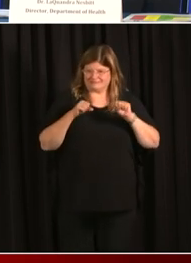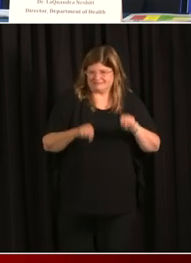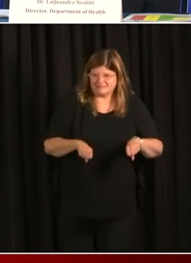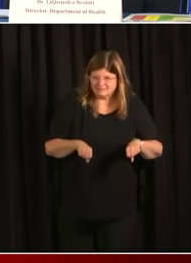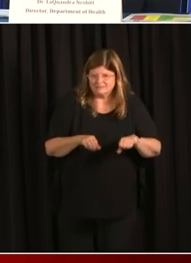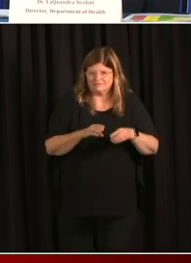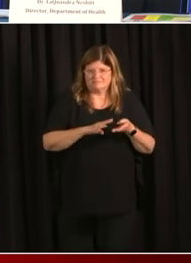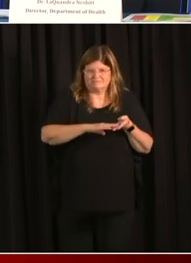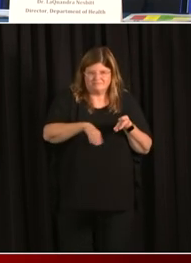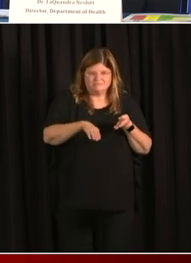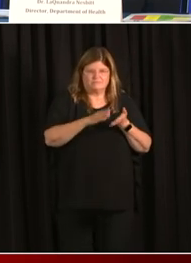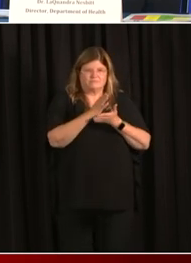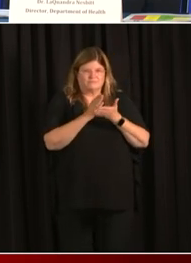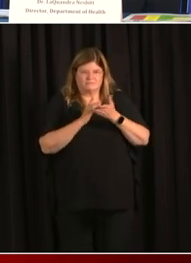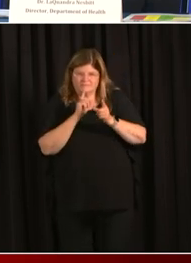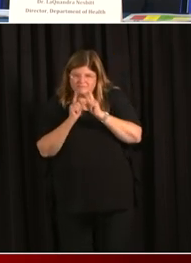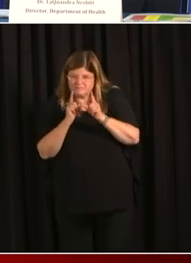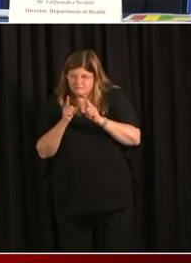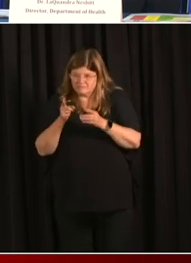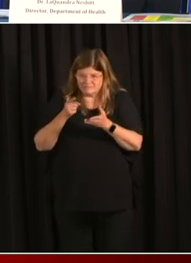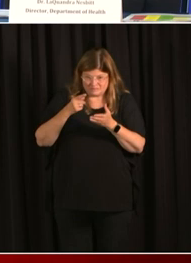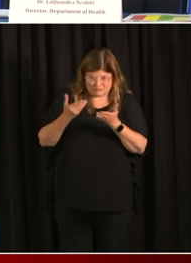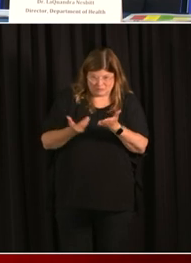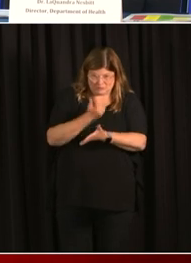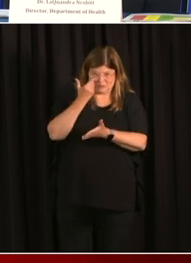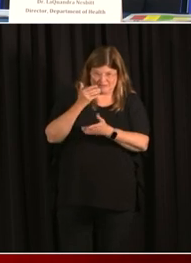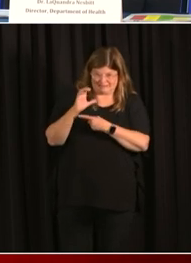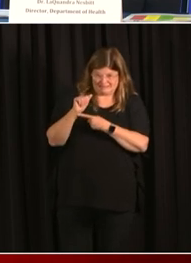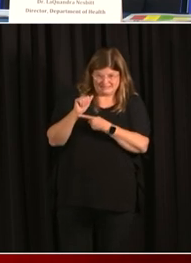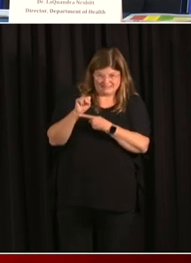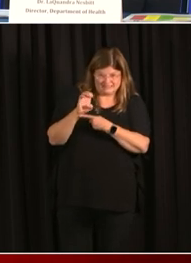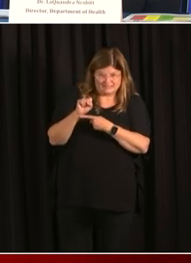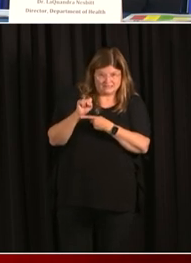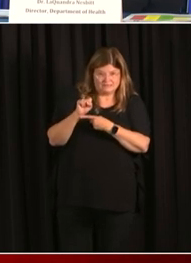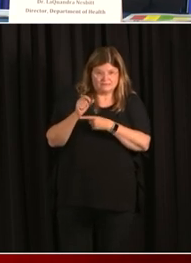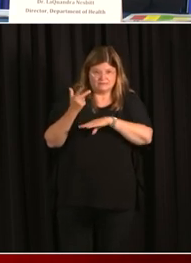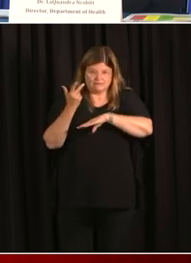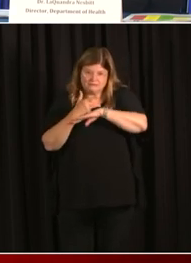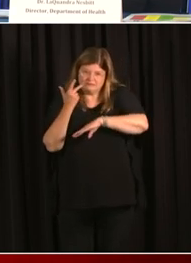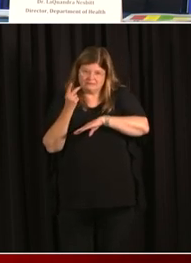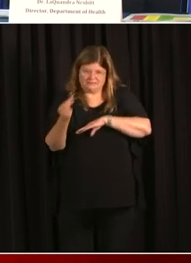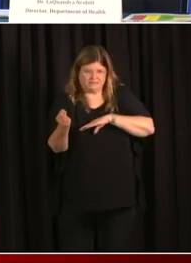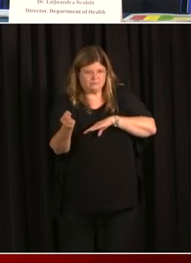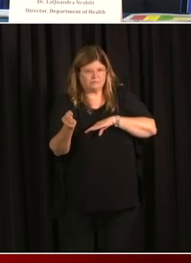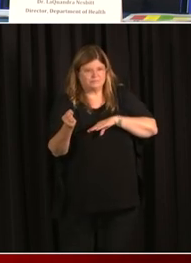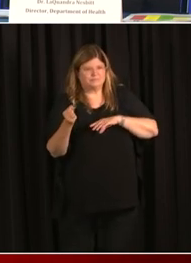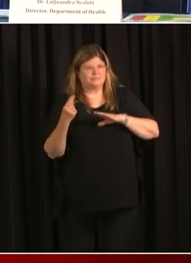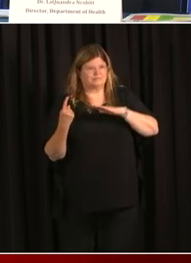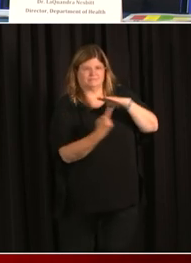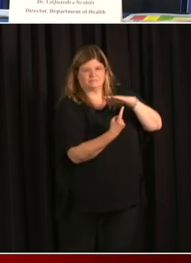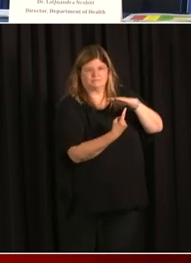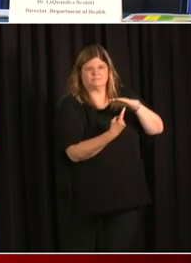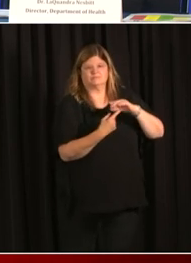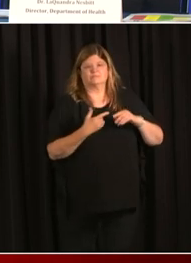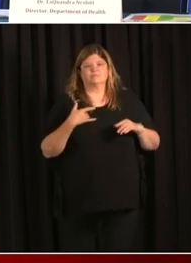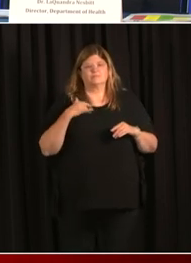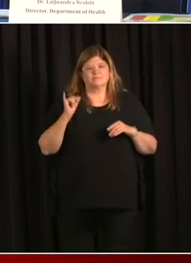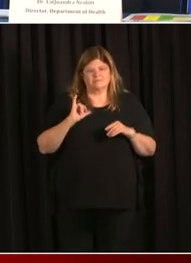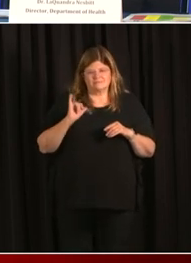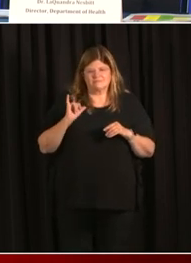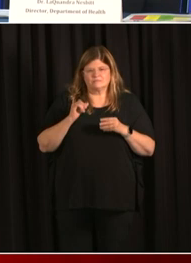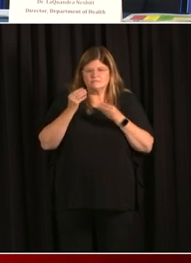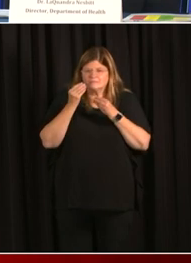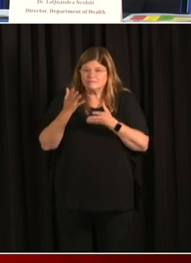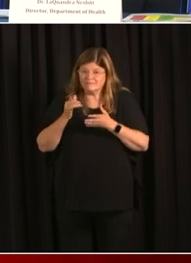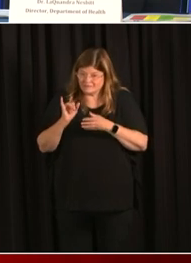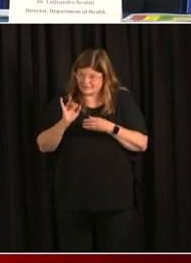for new positive cases within 3 days. So while we have provided information about whether or not we can make a